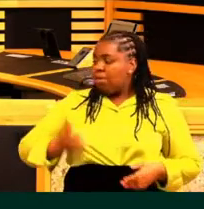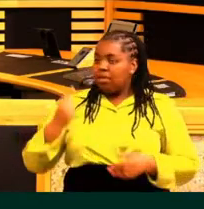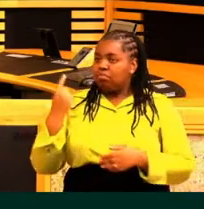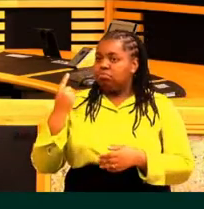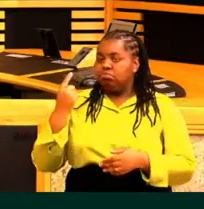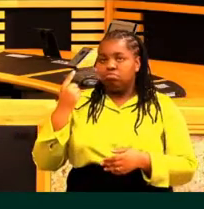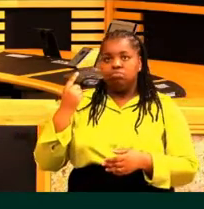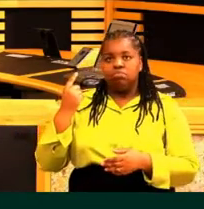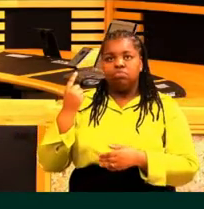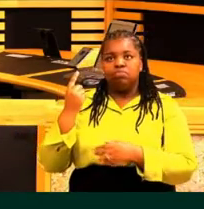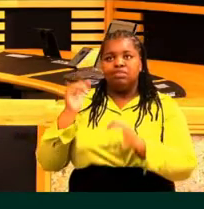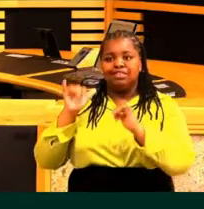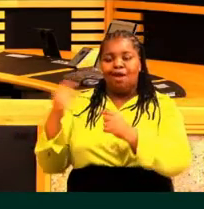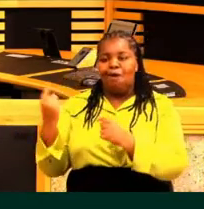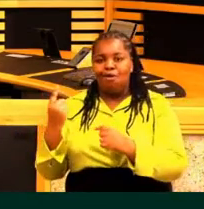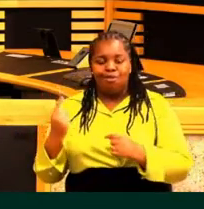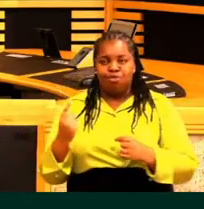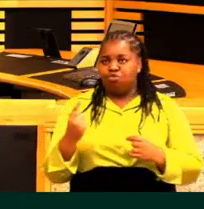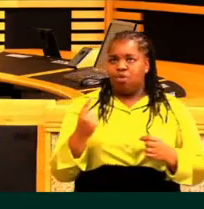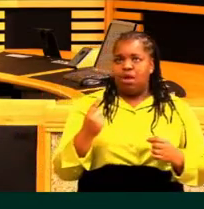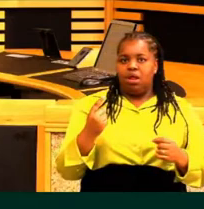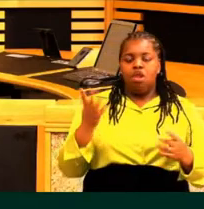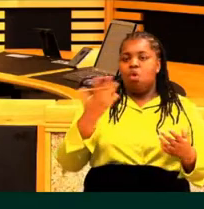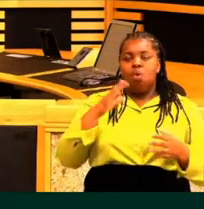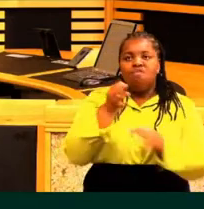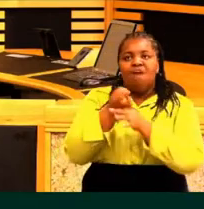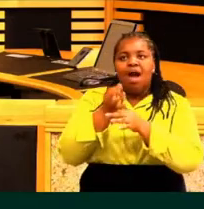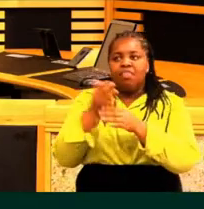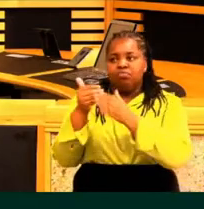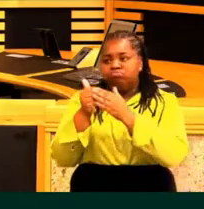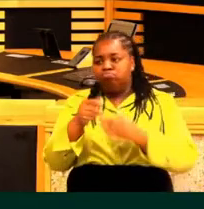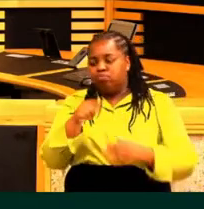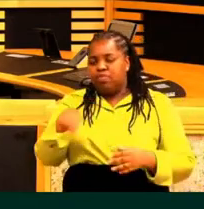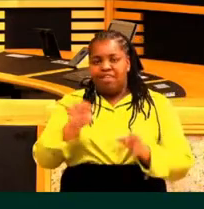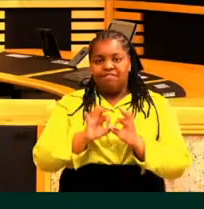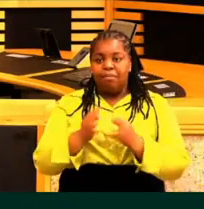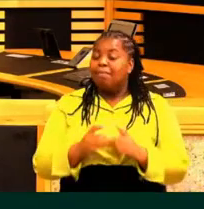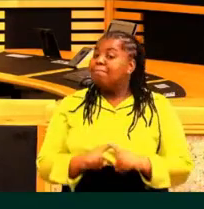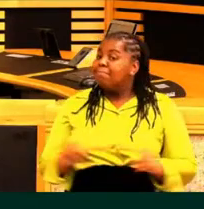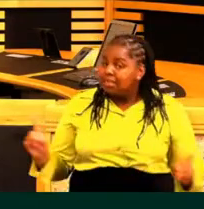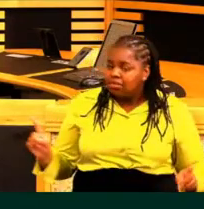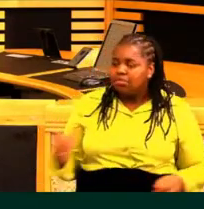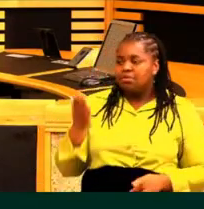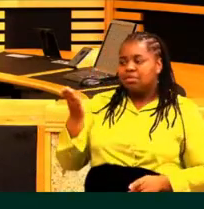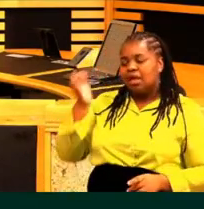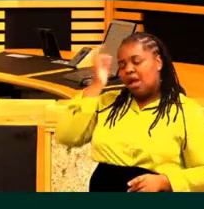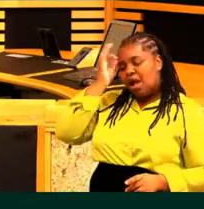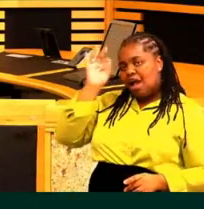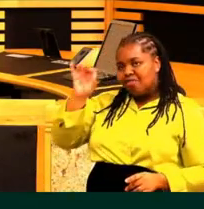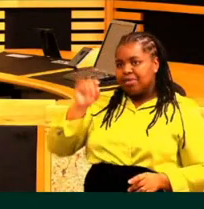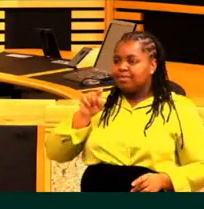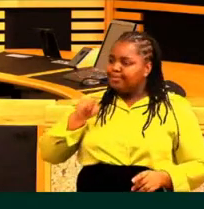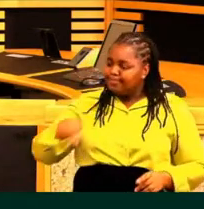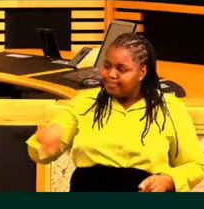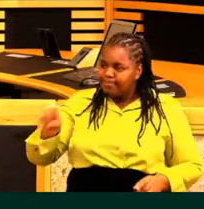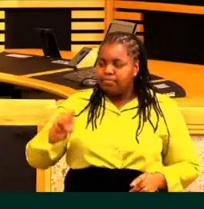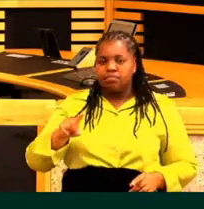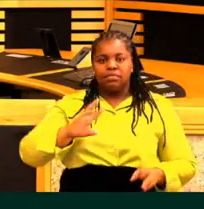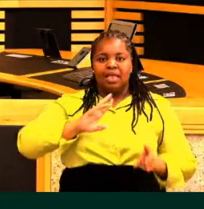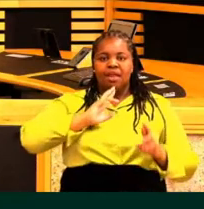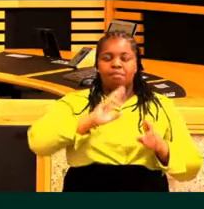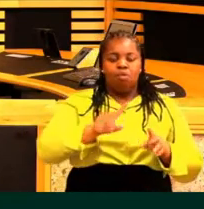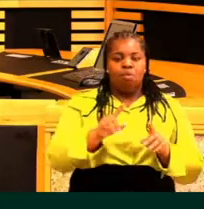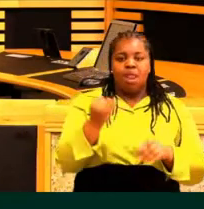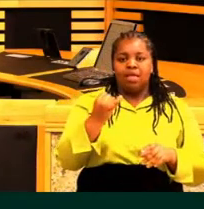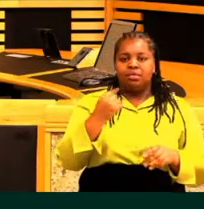if not children headed household although the government entities reports